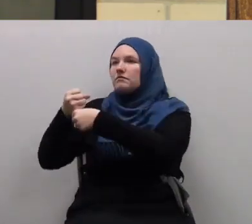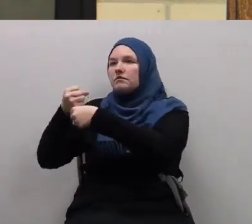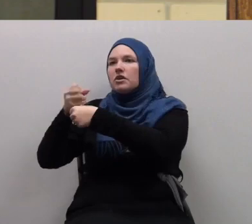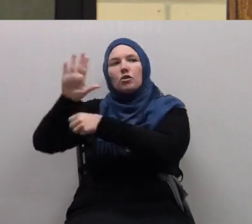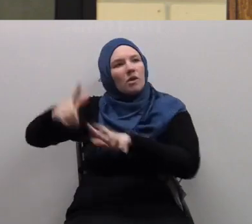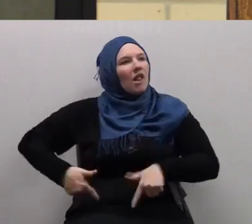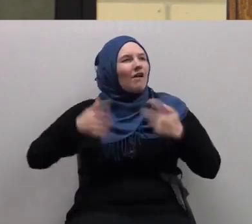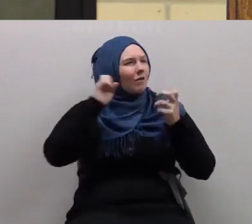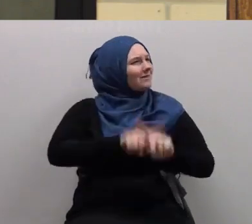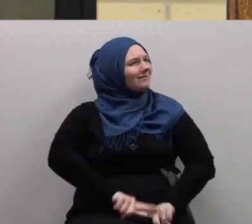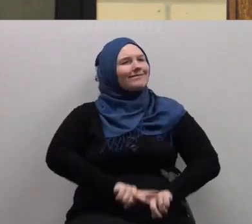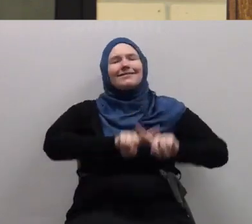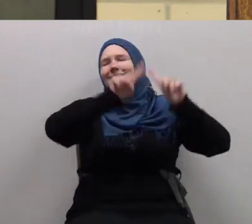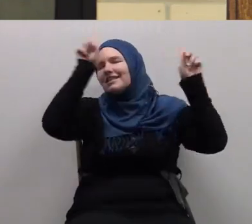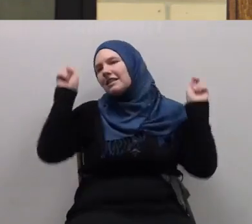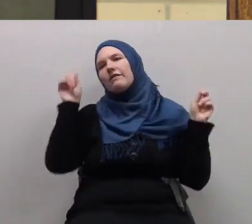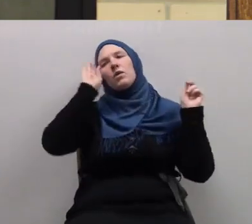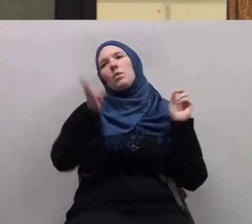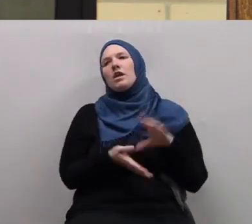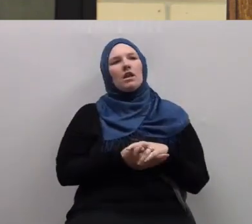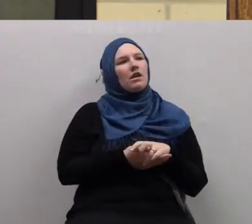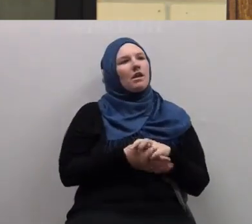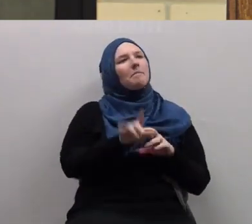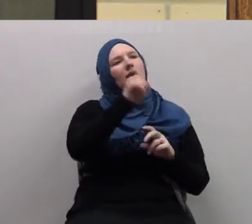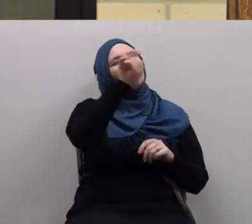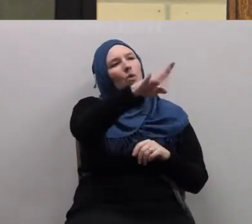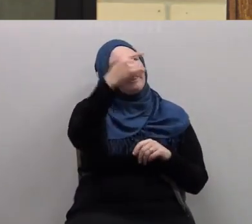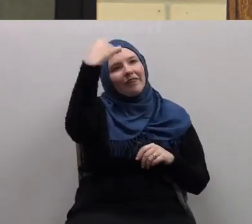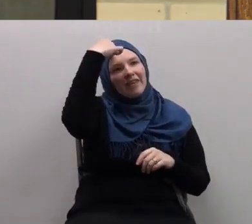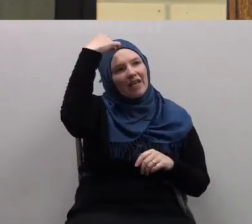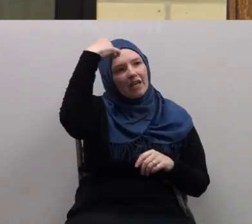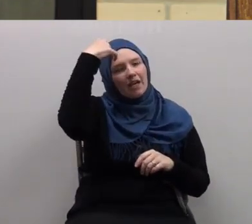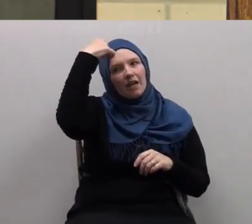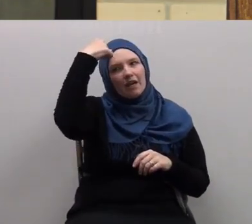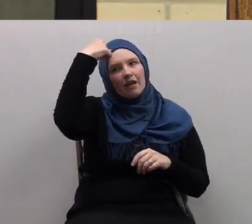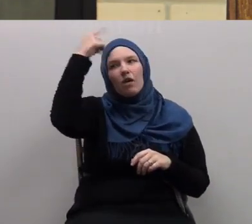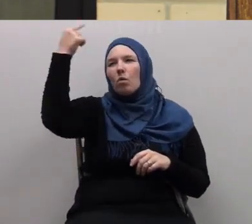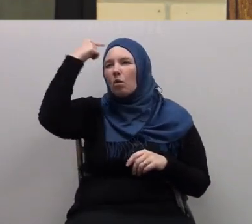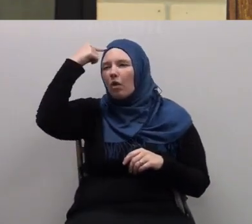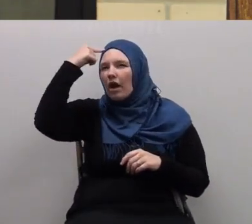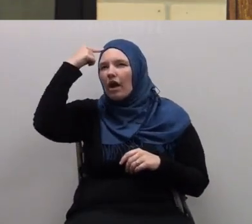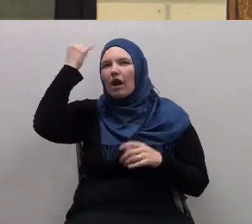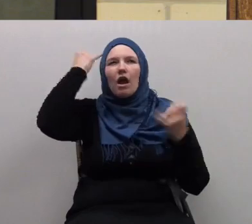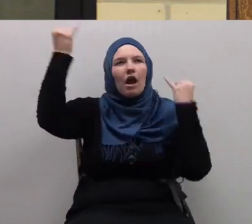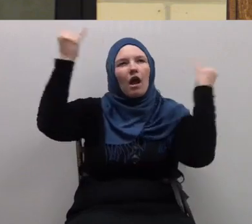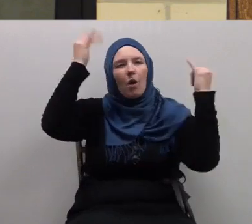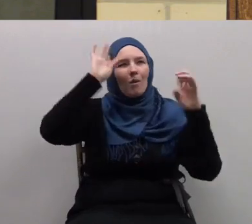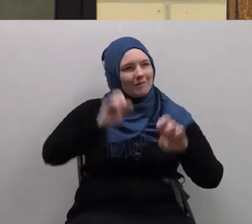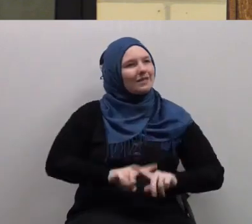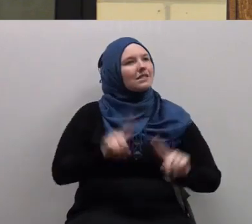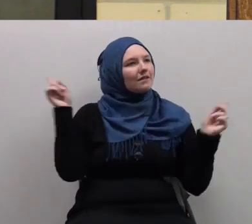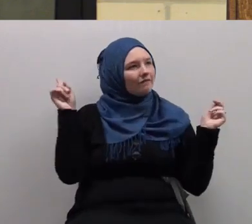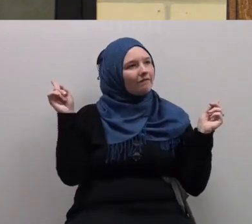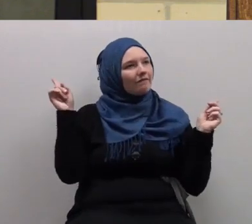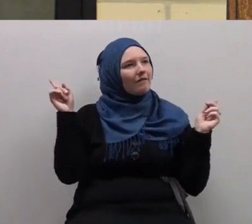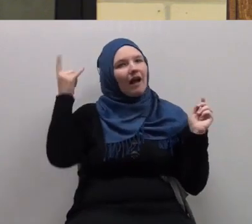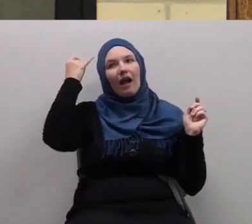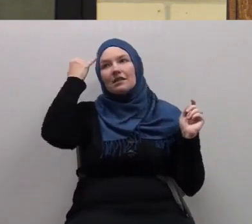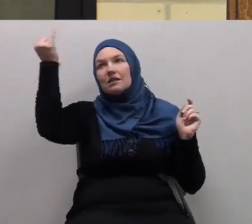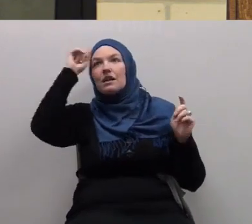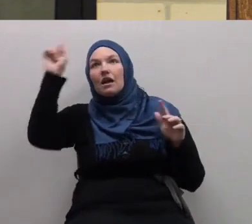will be different because your thinking should be different. The ideas that come to you would be